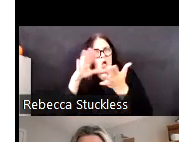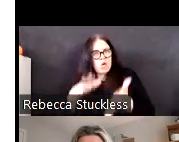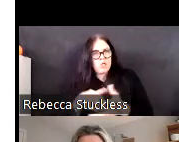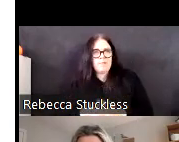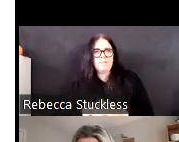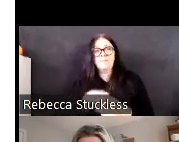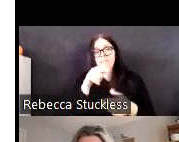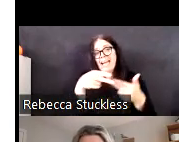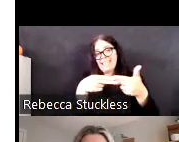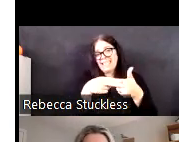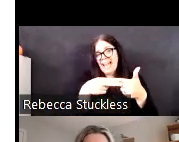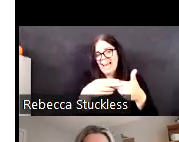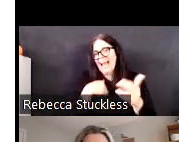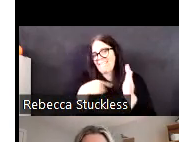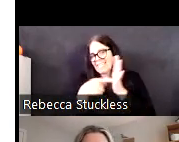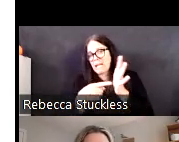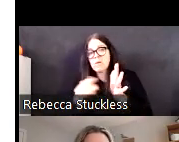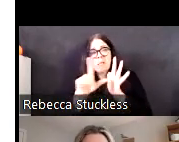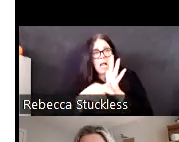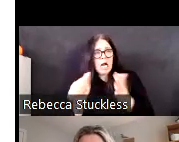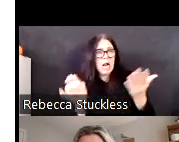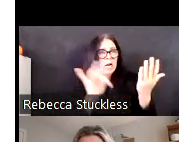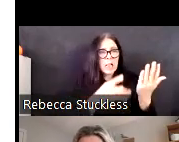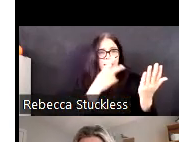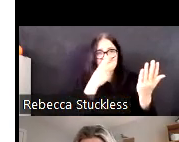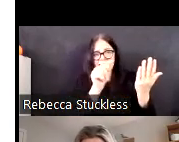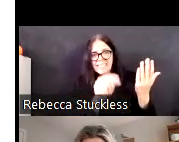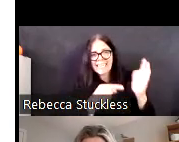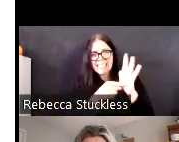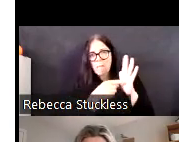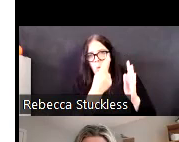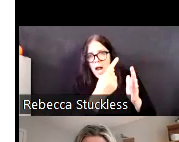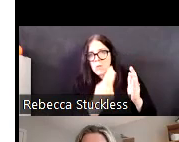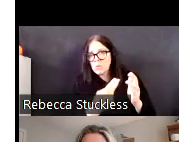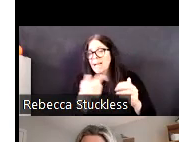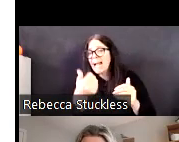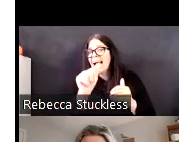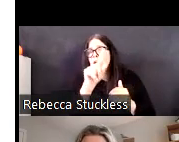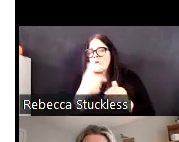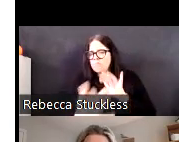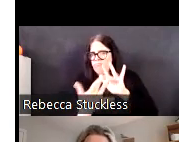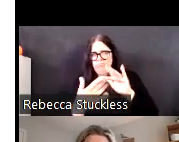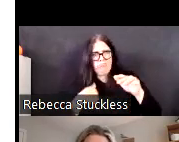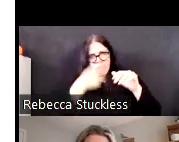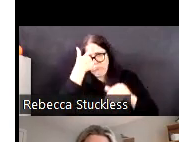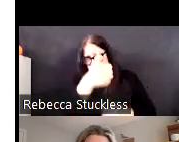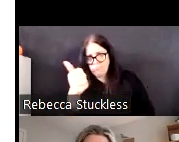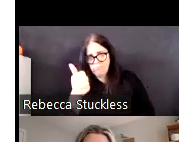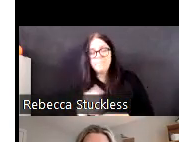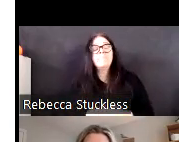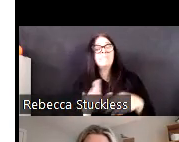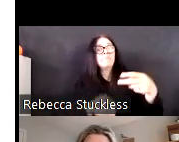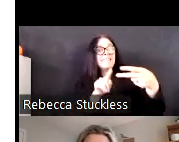have examples. You can link to them afterwards. Reach out to me if you have any questions about that. The second example I wanted to